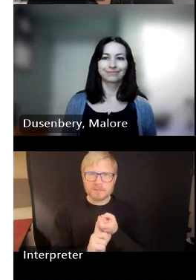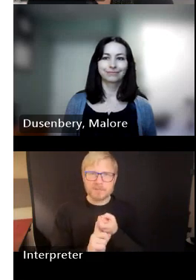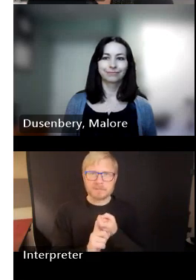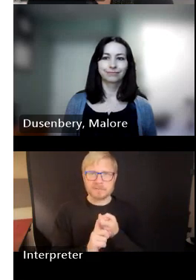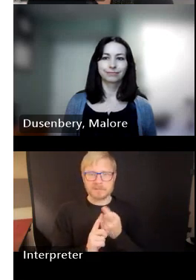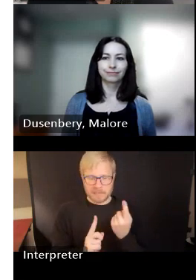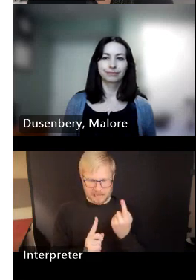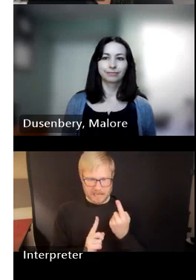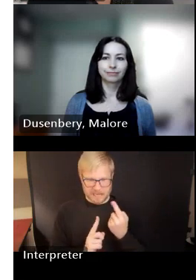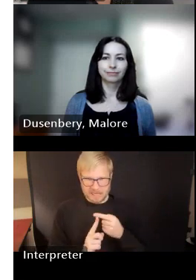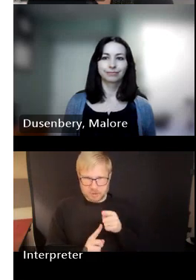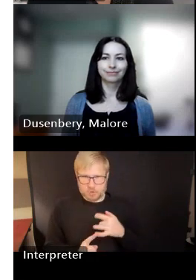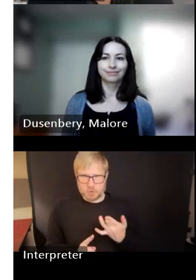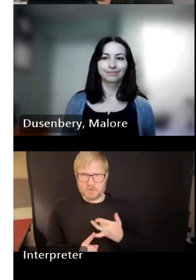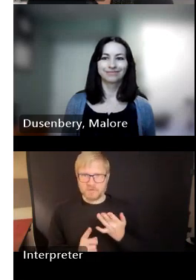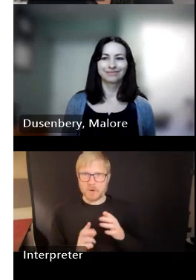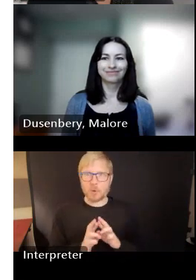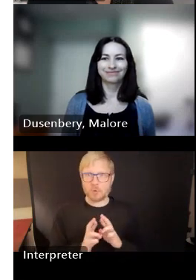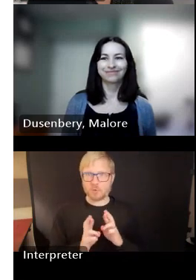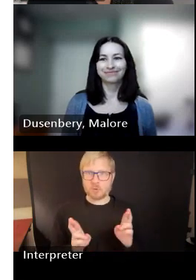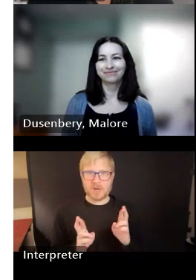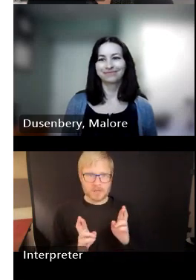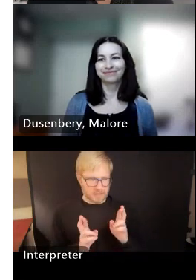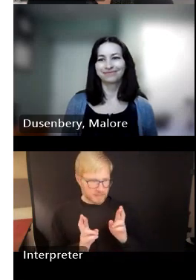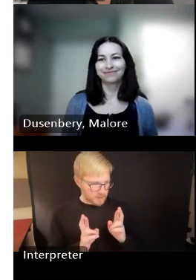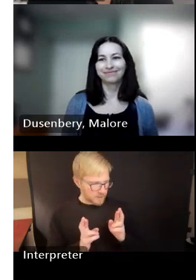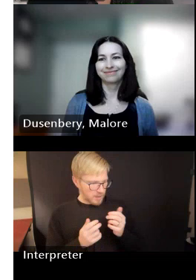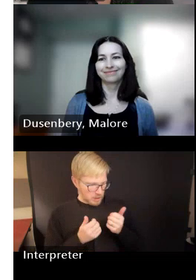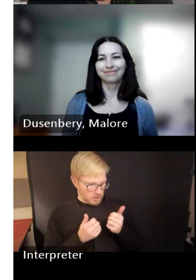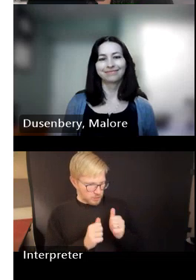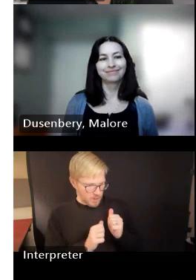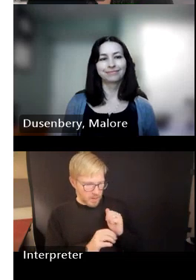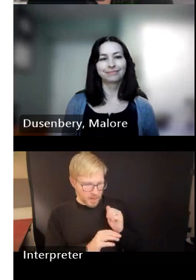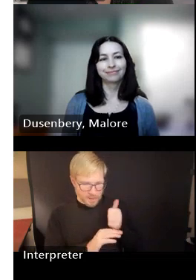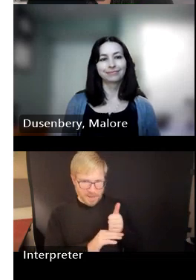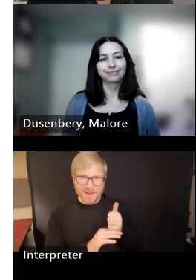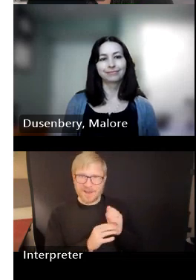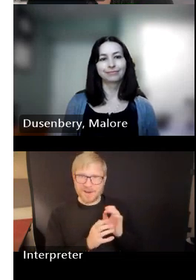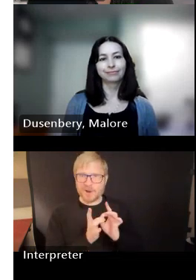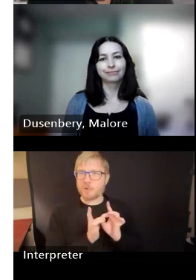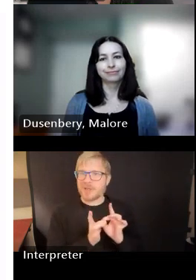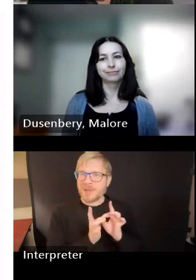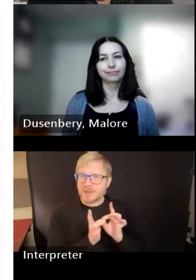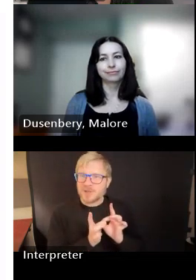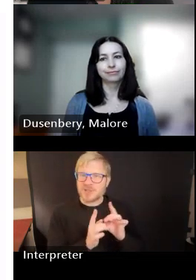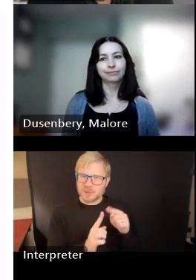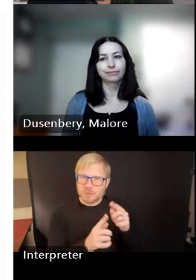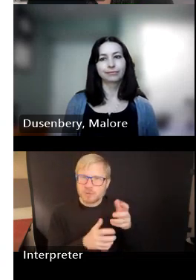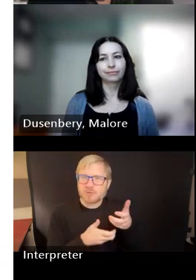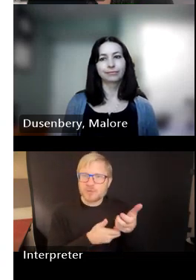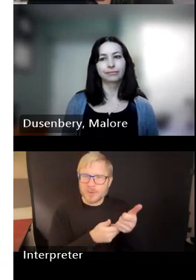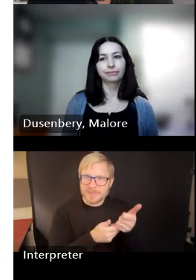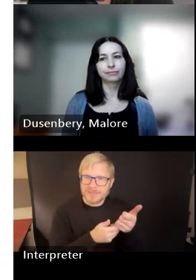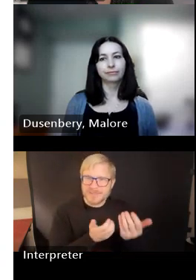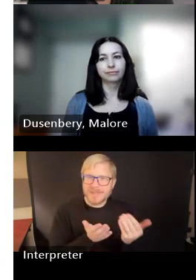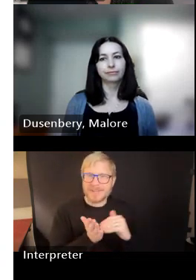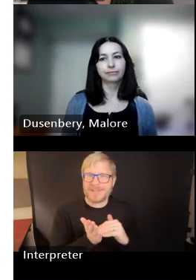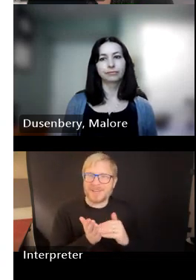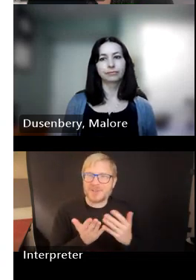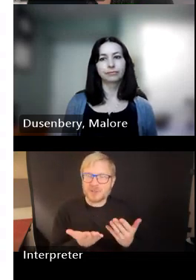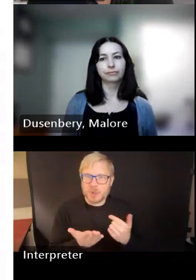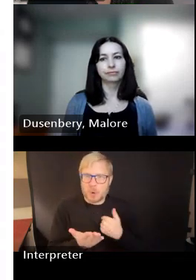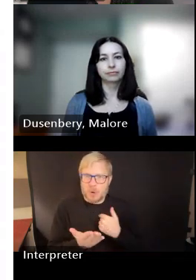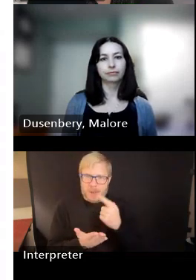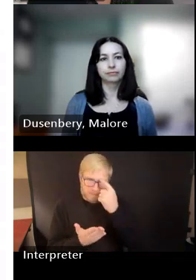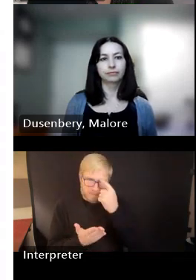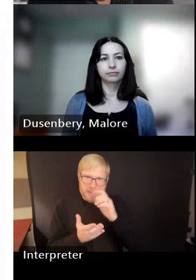like a peer counselor at a community-based organization. But I think that role that we sometimes play is the most important